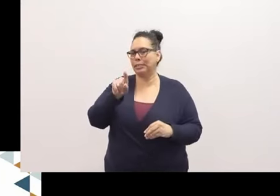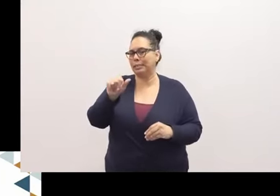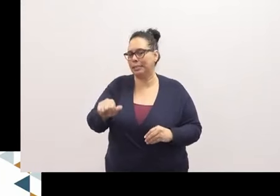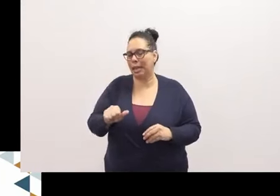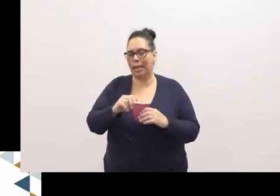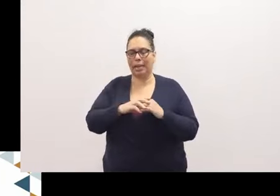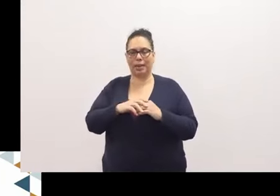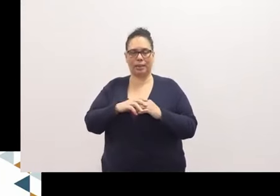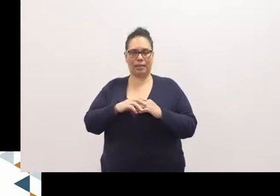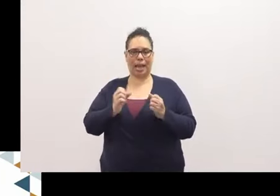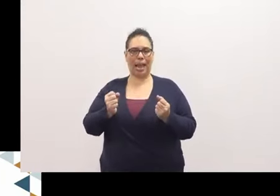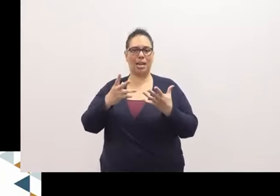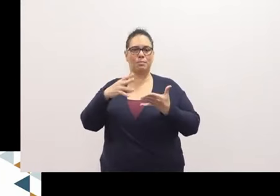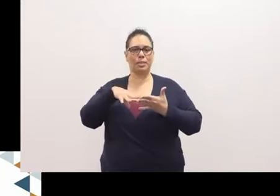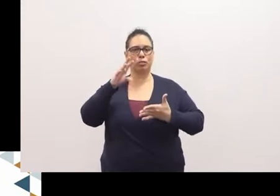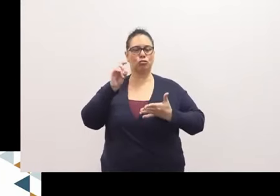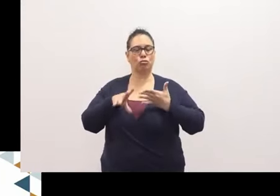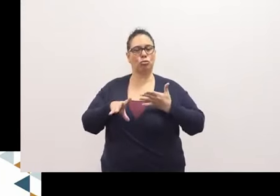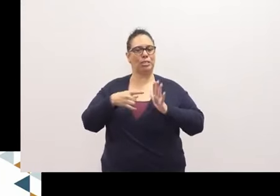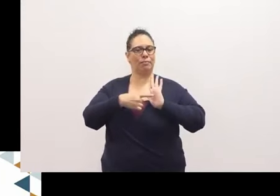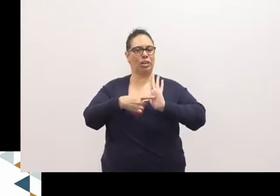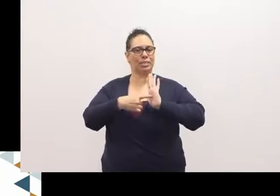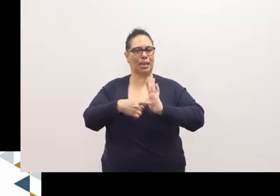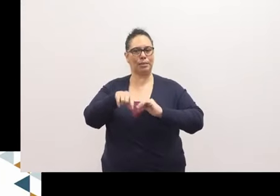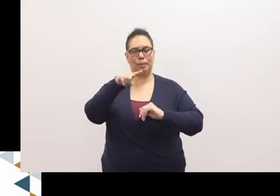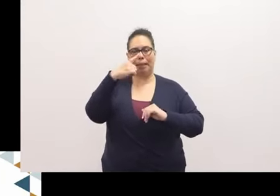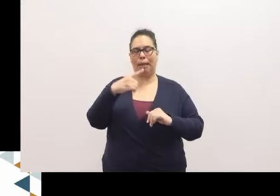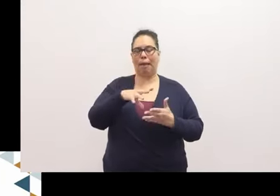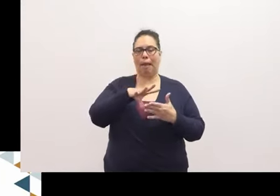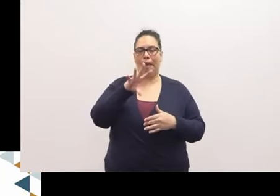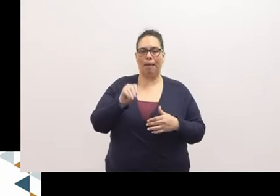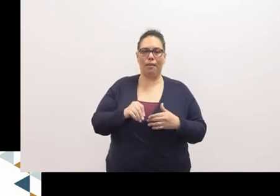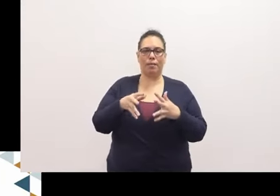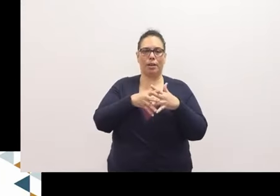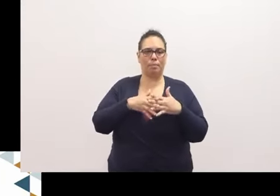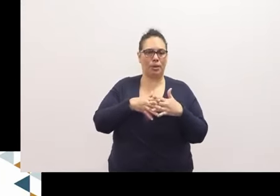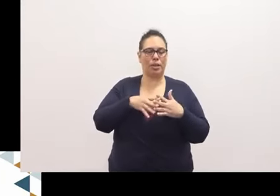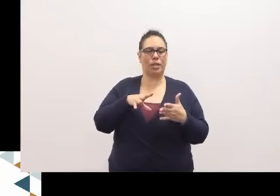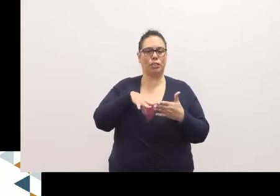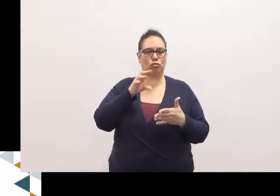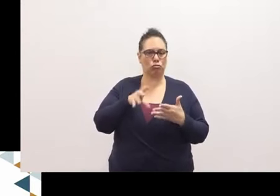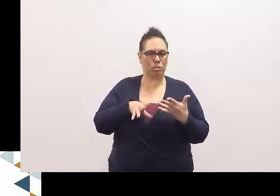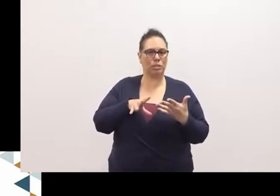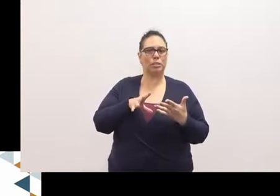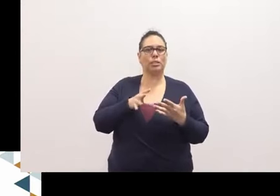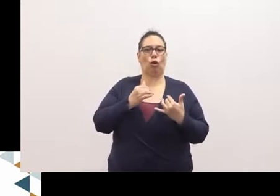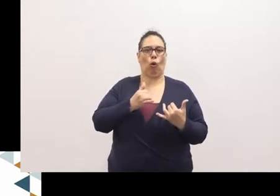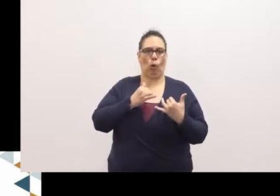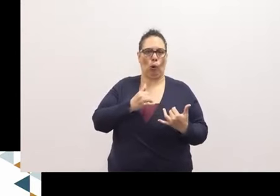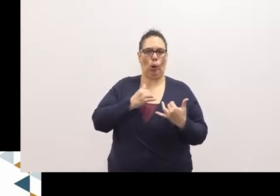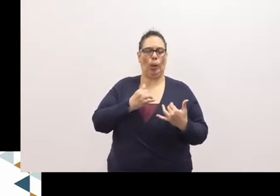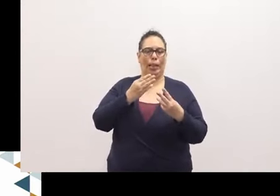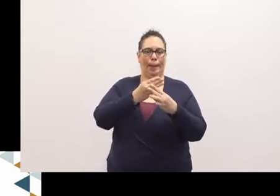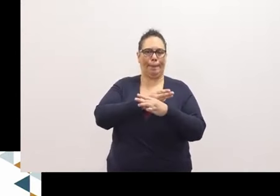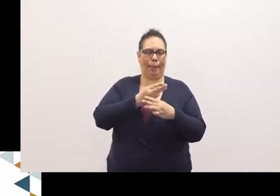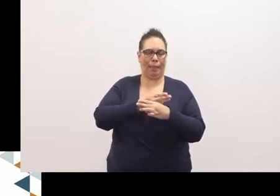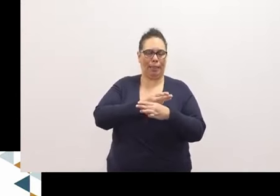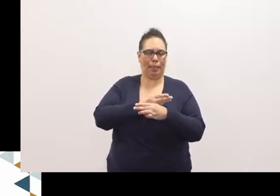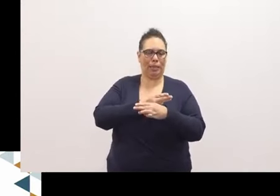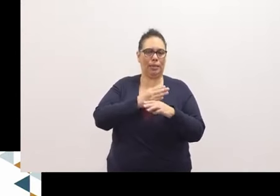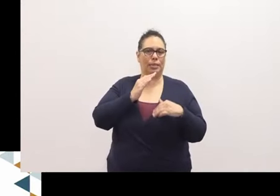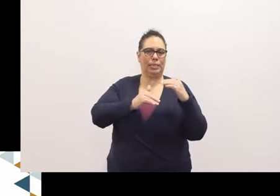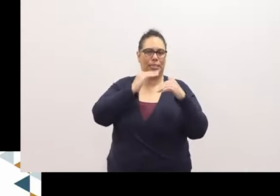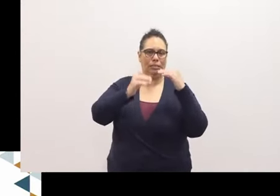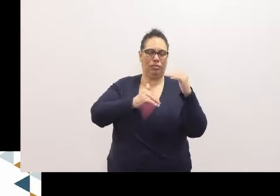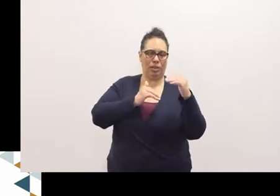many students, for example, our Black African-American students are currently in math, in our